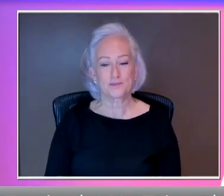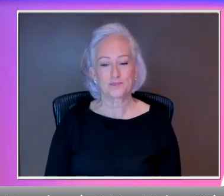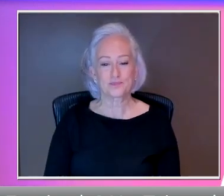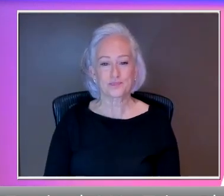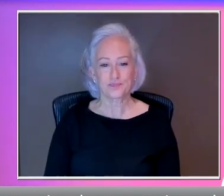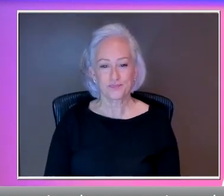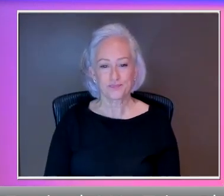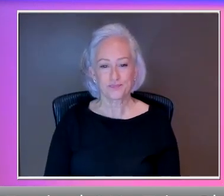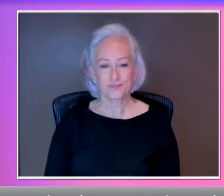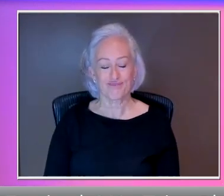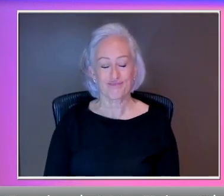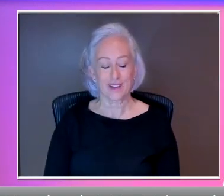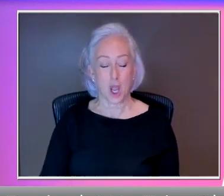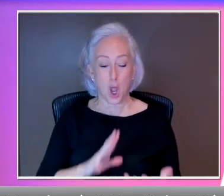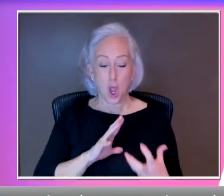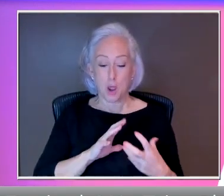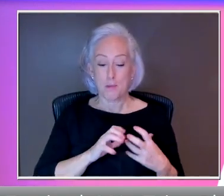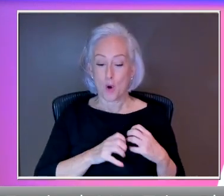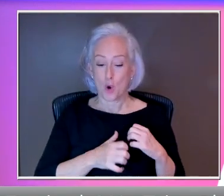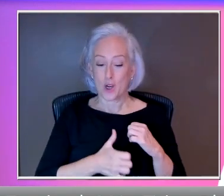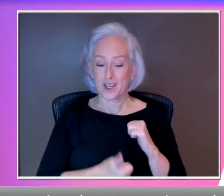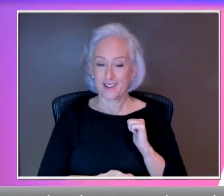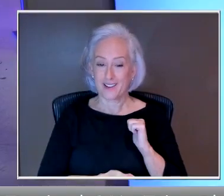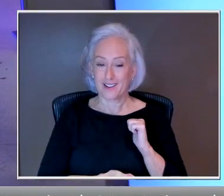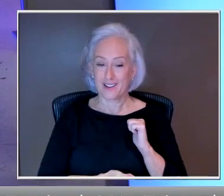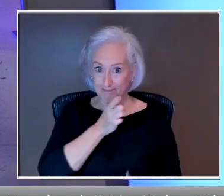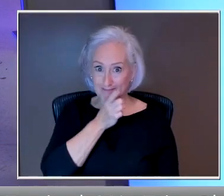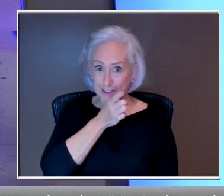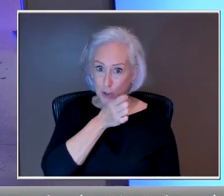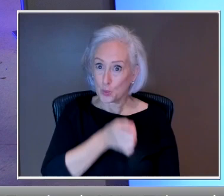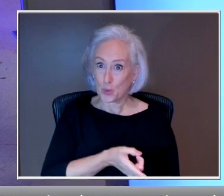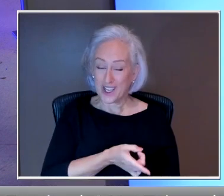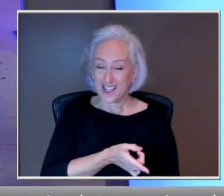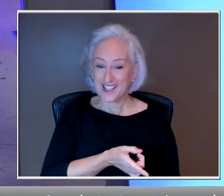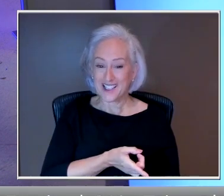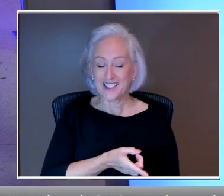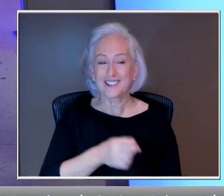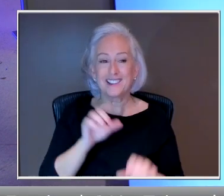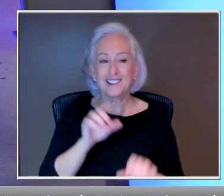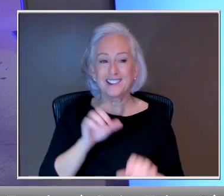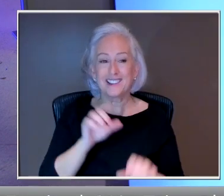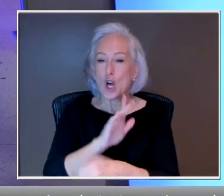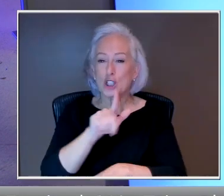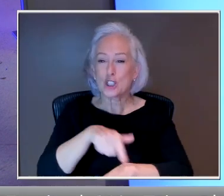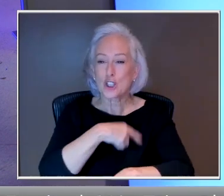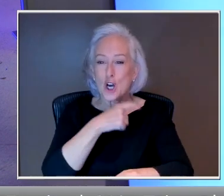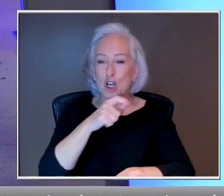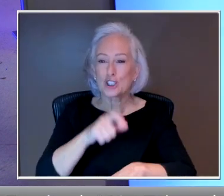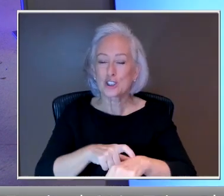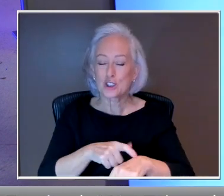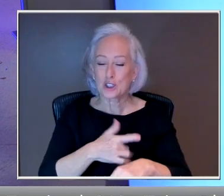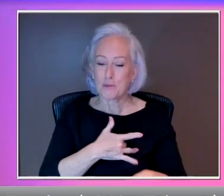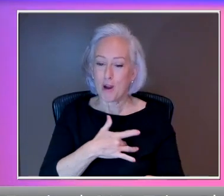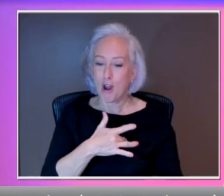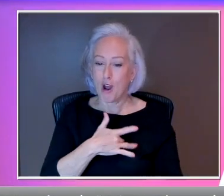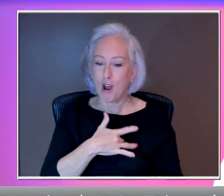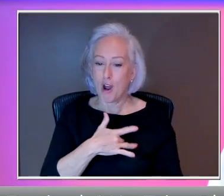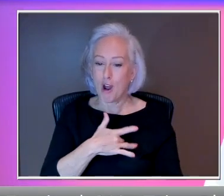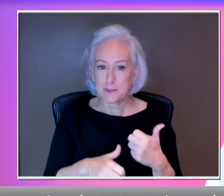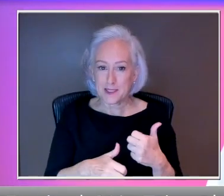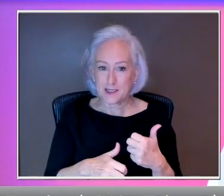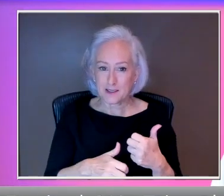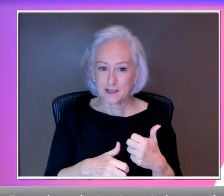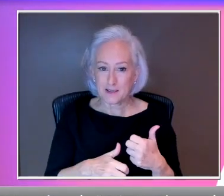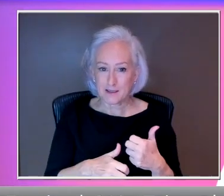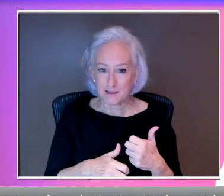is real. Could it cause heart problems, long-term heart problems? With broken heart syndrome, the diagnosis for